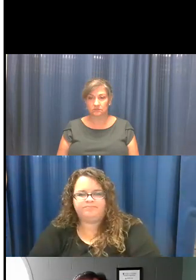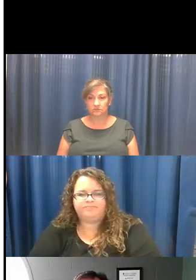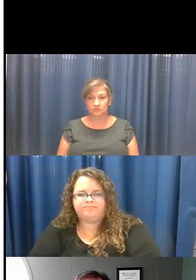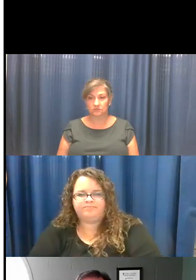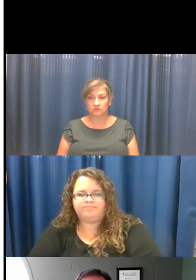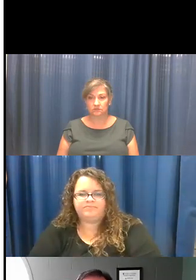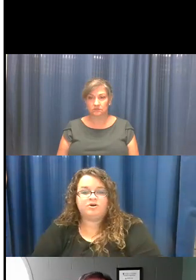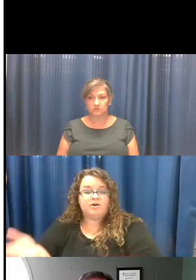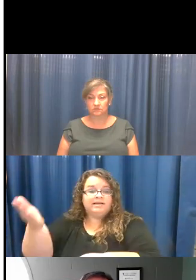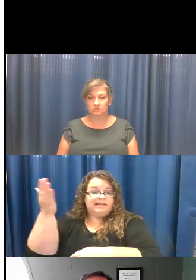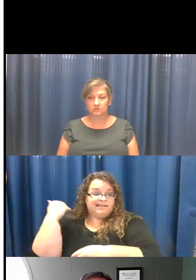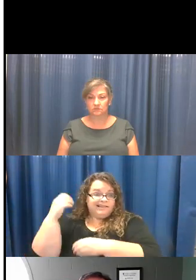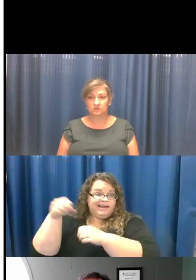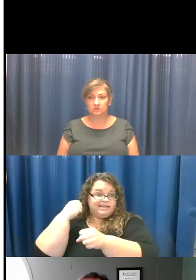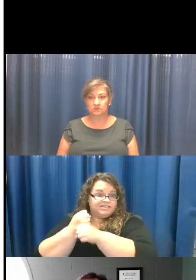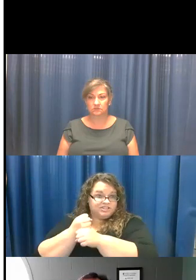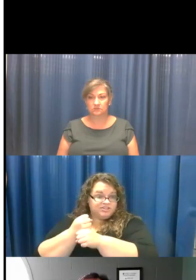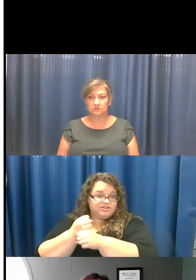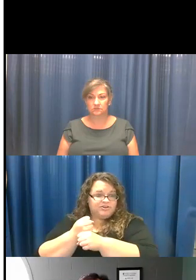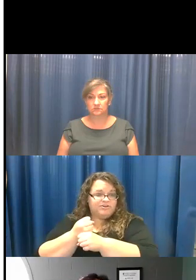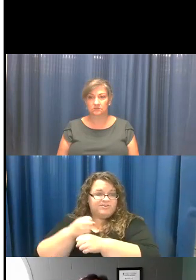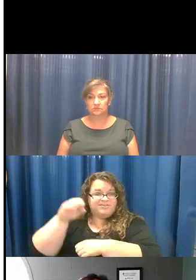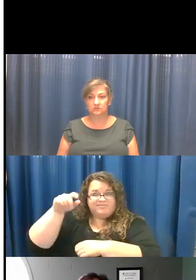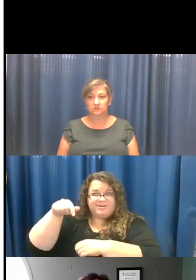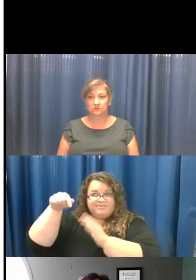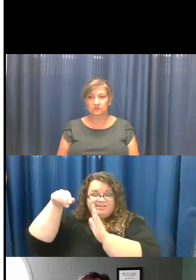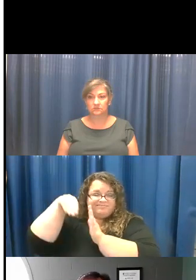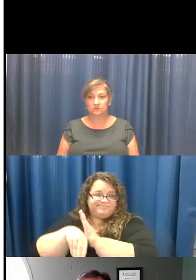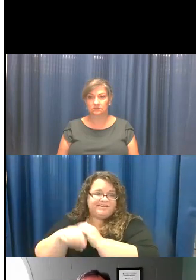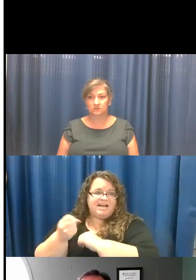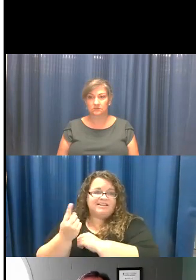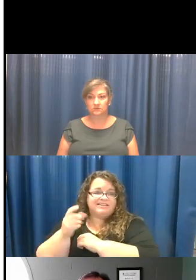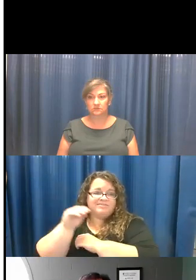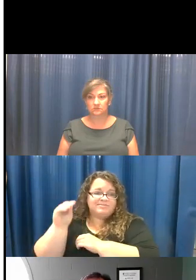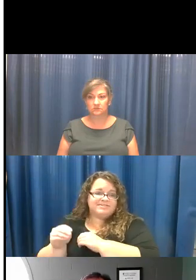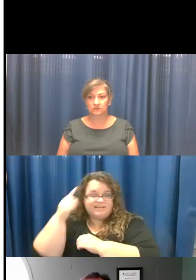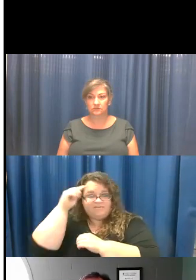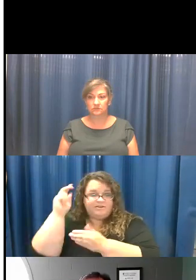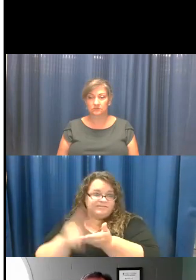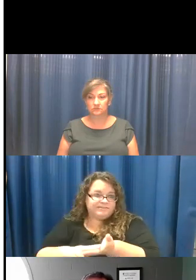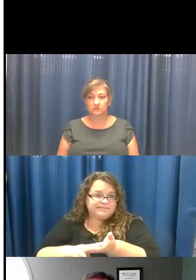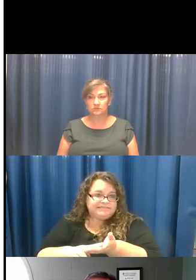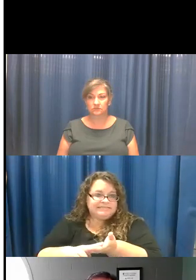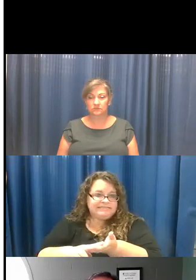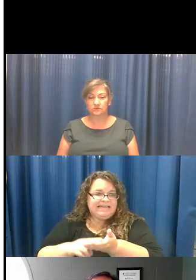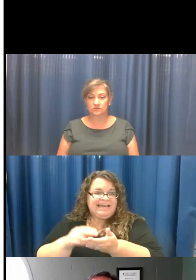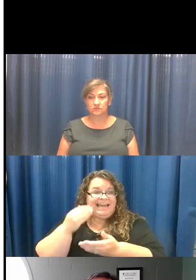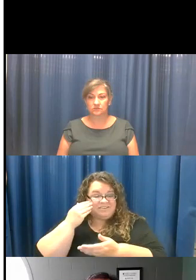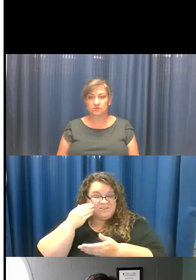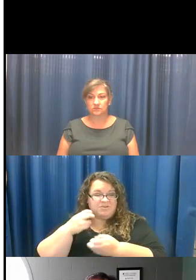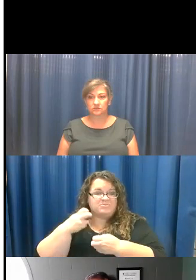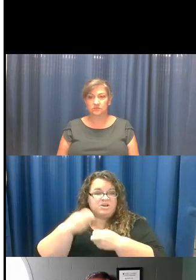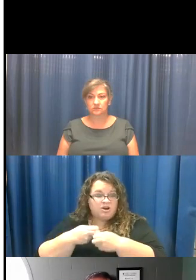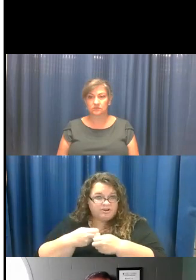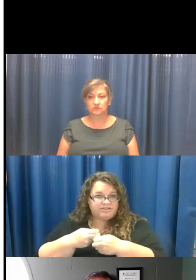you'll notice we were down 11% in our enrollment. And again, what was most troubling about that 11% is that we